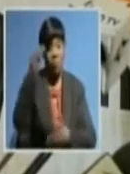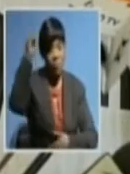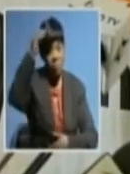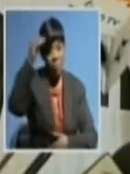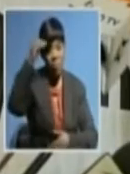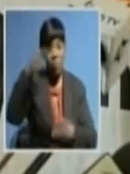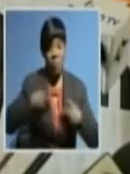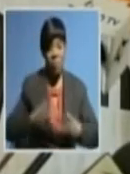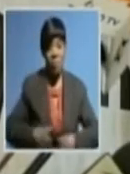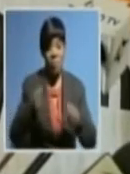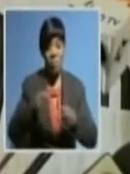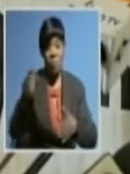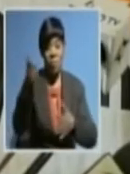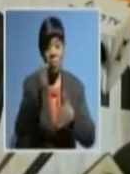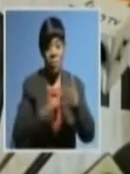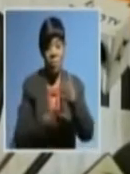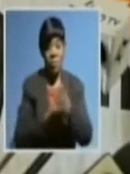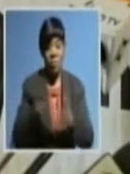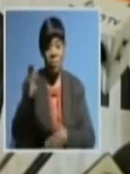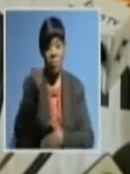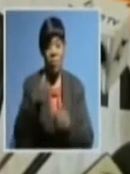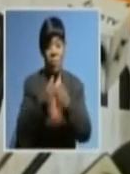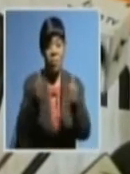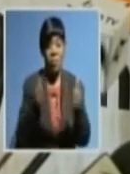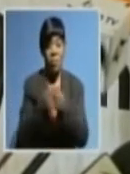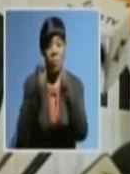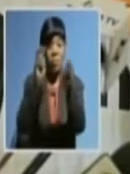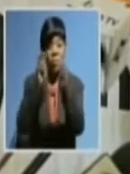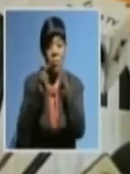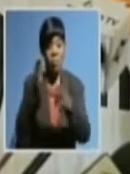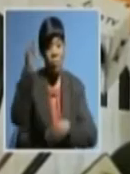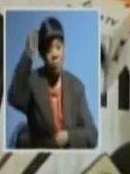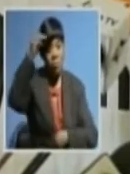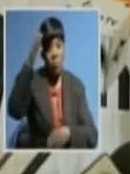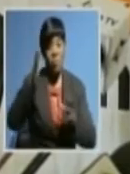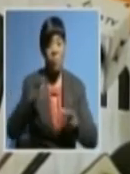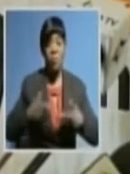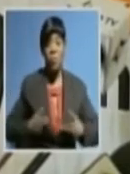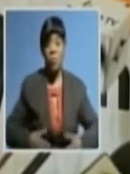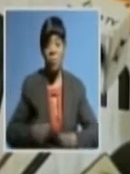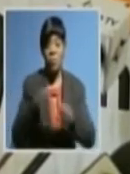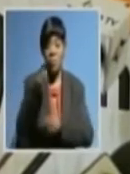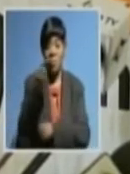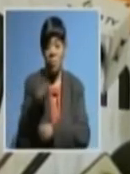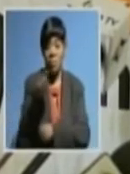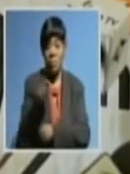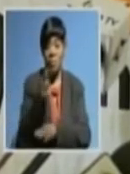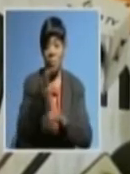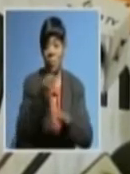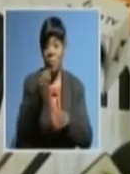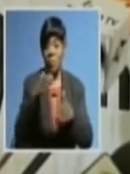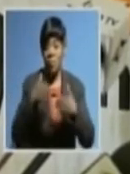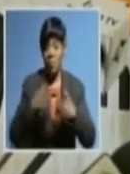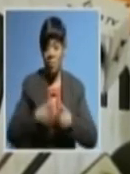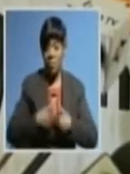new term, second generation contact. The Minister of Health has emphasized, if you don't have to leave your house,